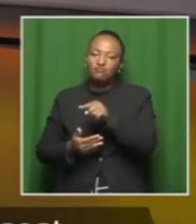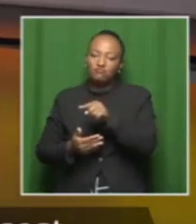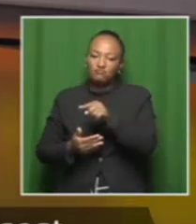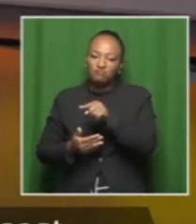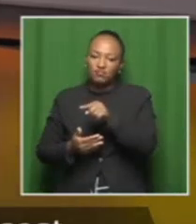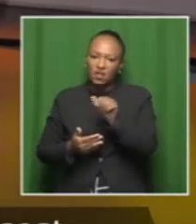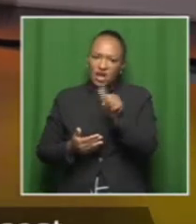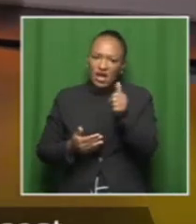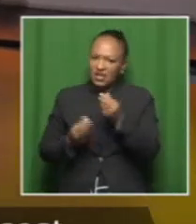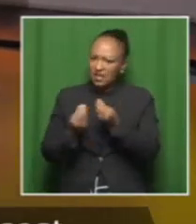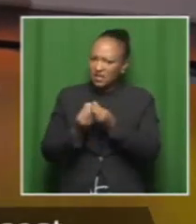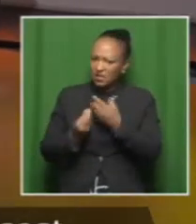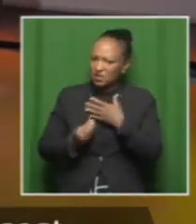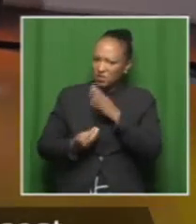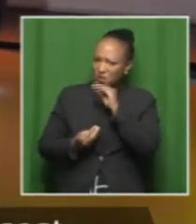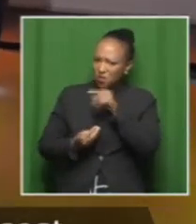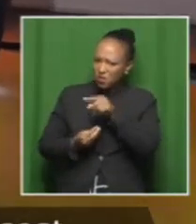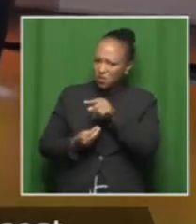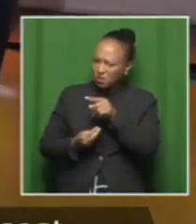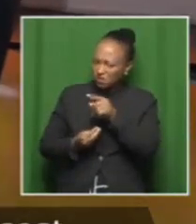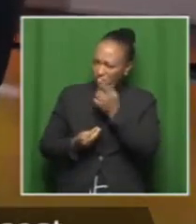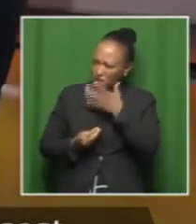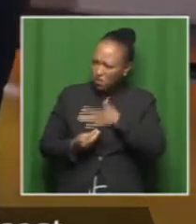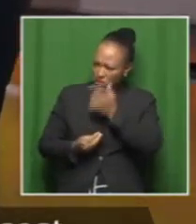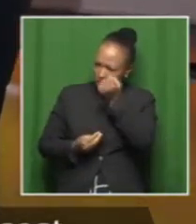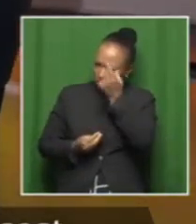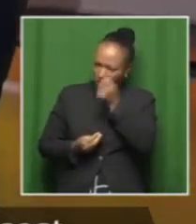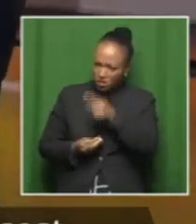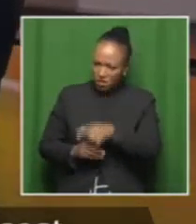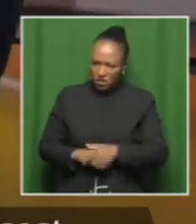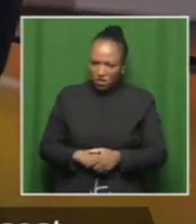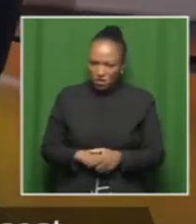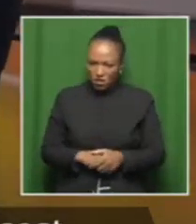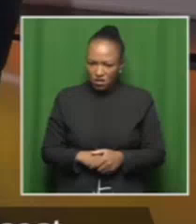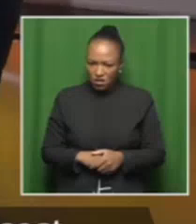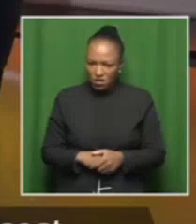life. those things that you don't talk about? Because I just need to get an understanding. Can I be